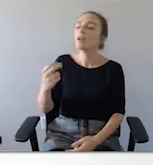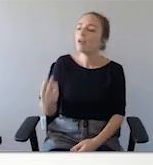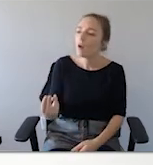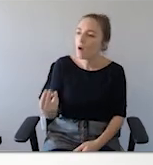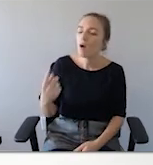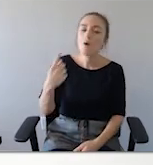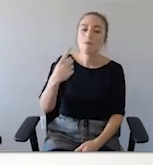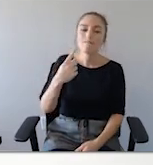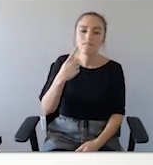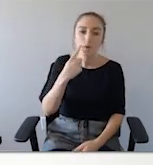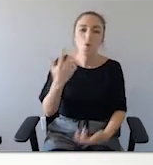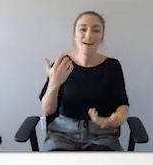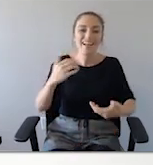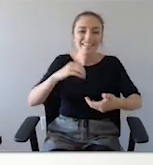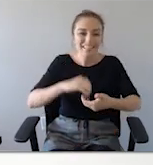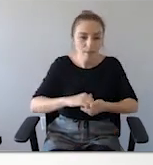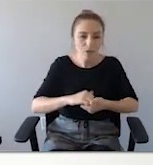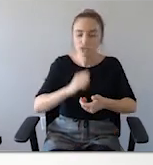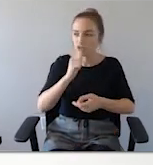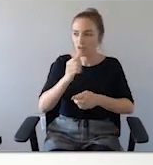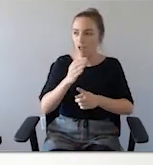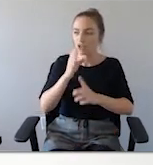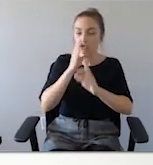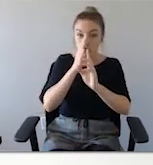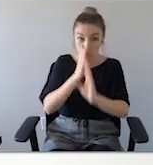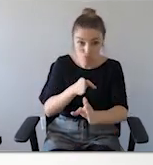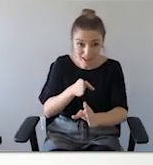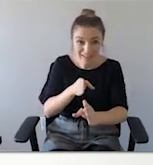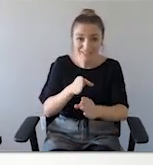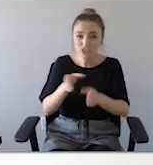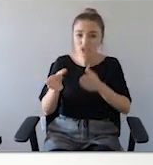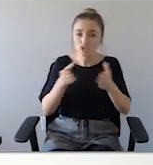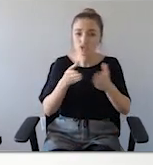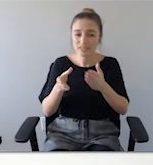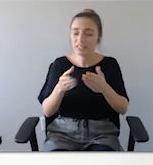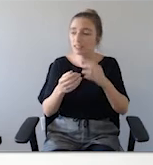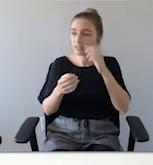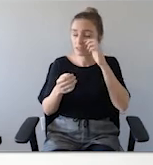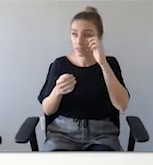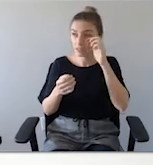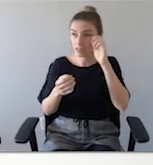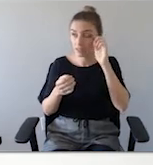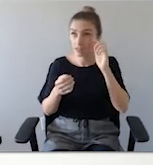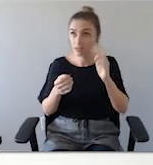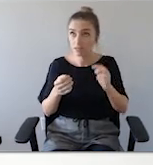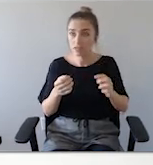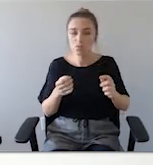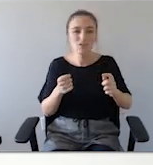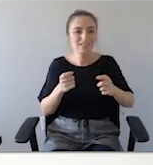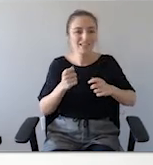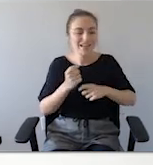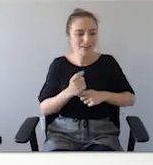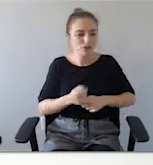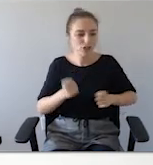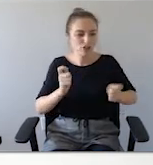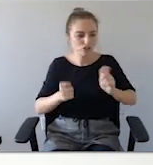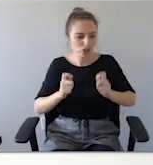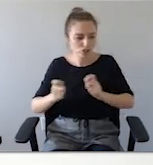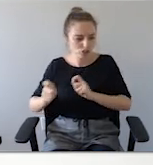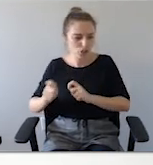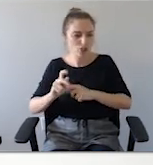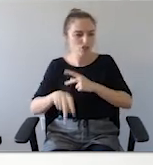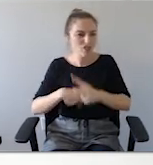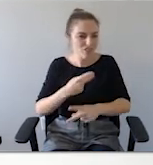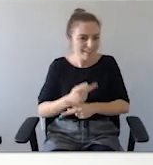direct service. We're putting him on a monitor status, and then a year later, oh well, he's doing good, so we're going to do a monitored